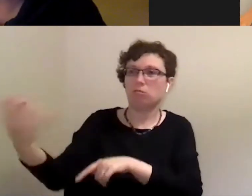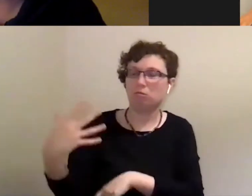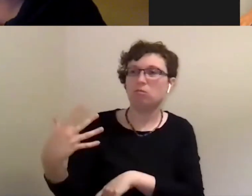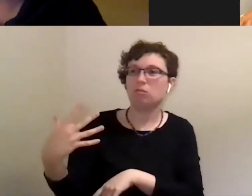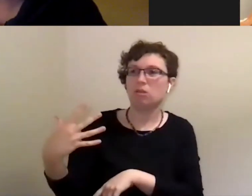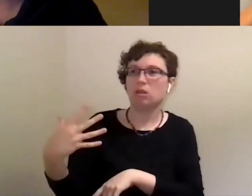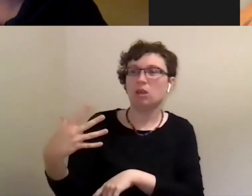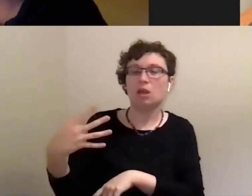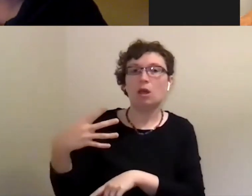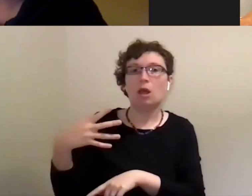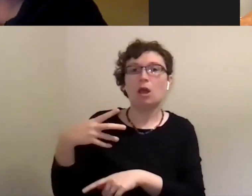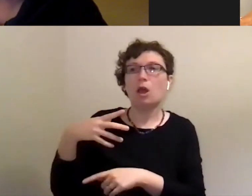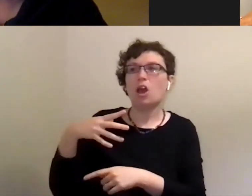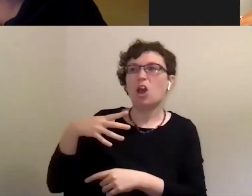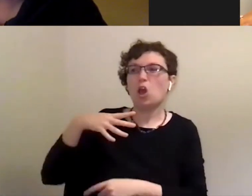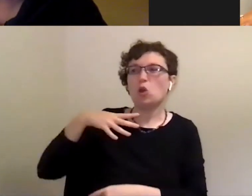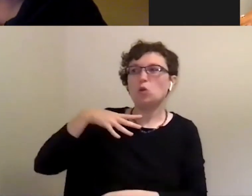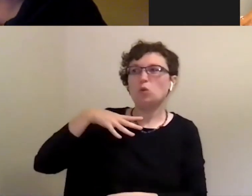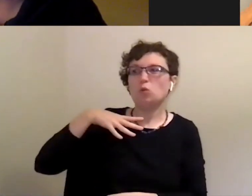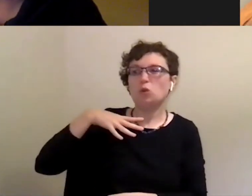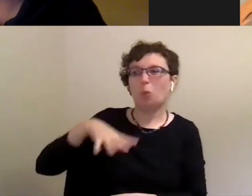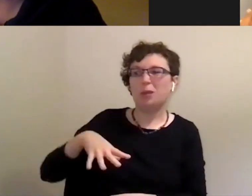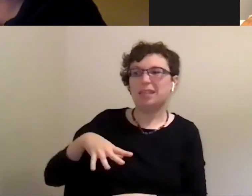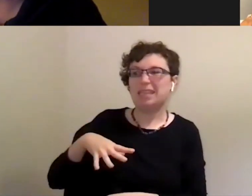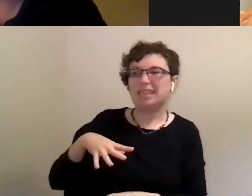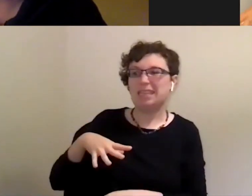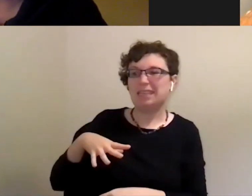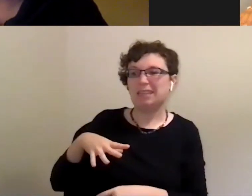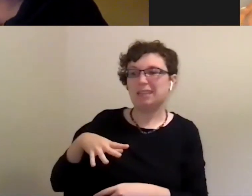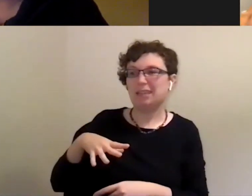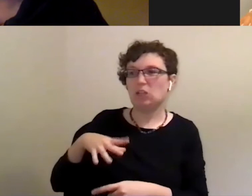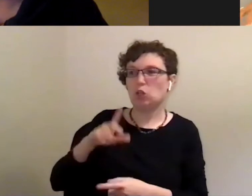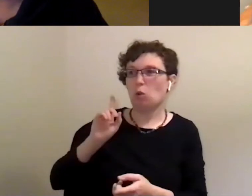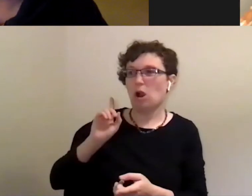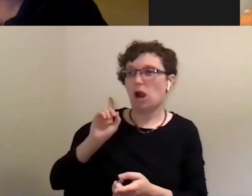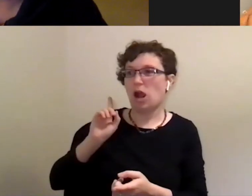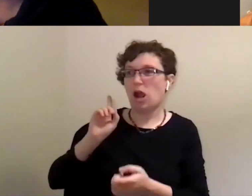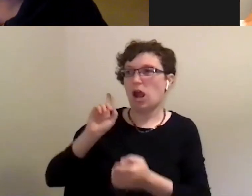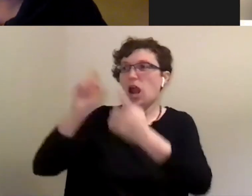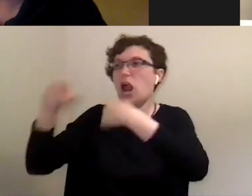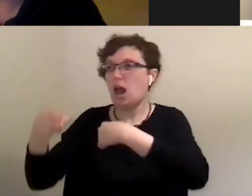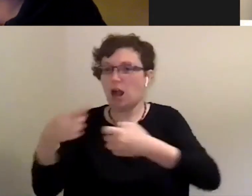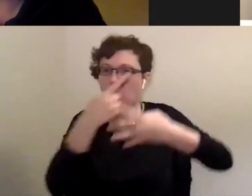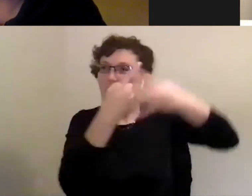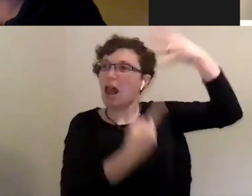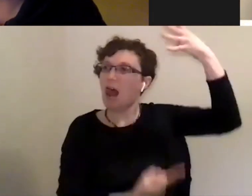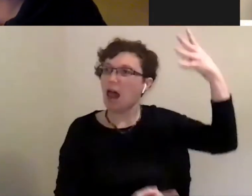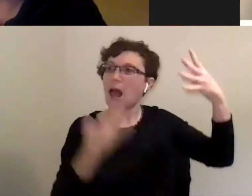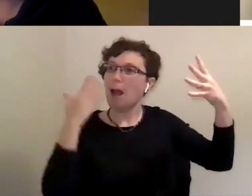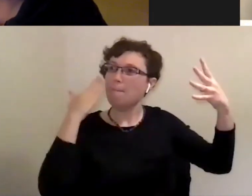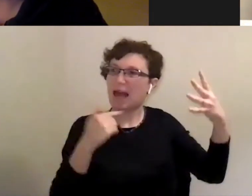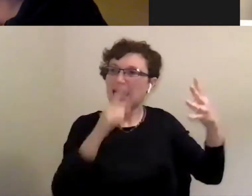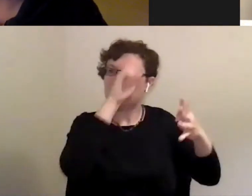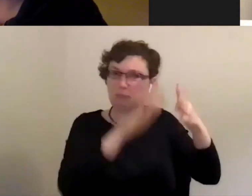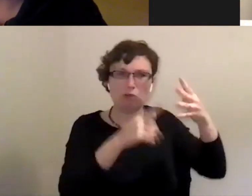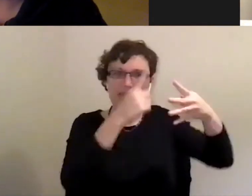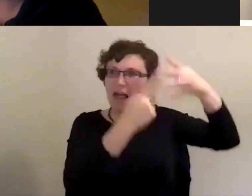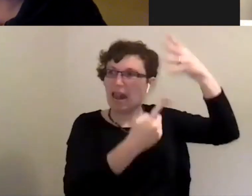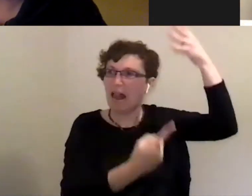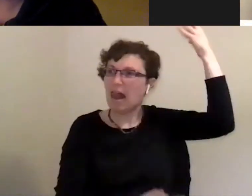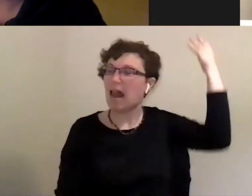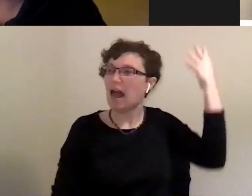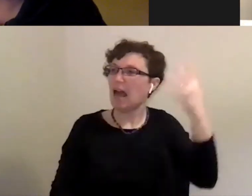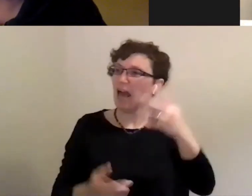need to mention Black people or an experience of a specific Black person. It's just the act that is racist and that